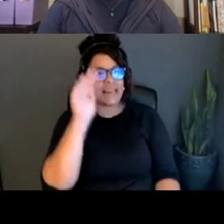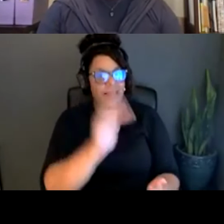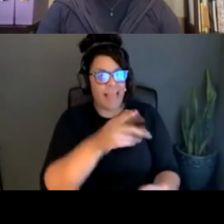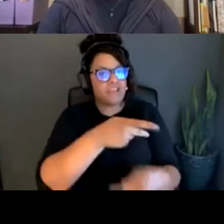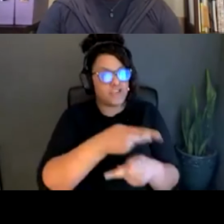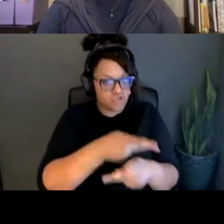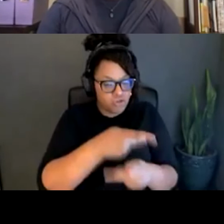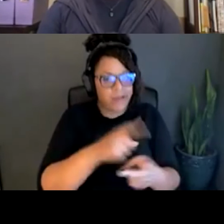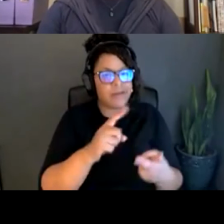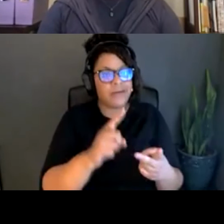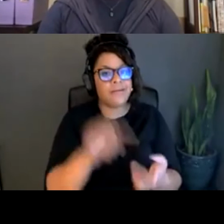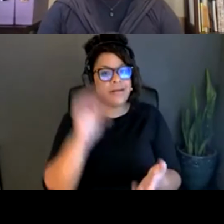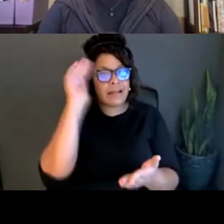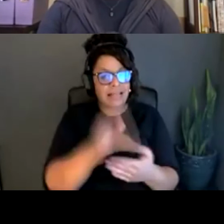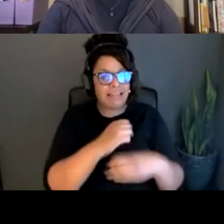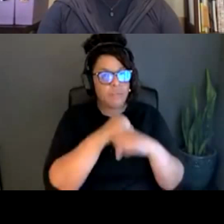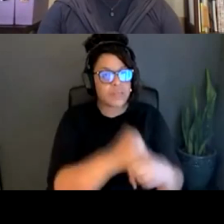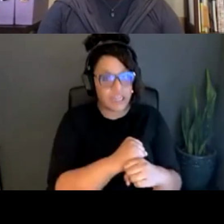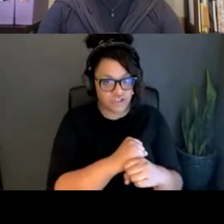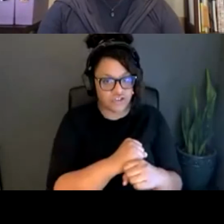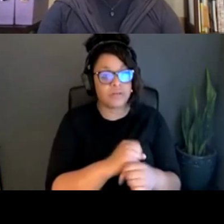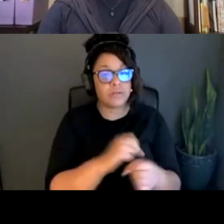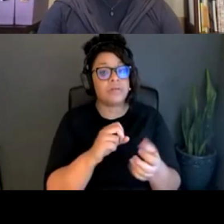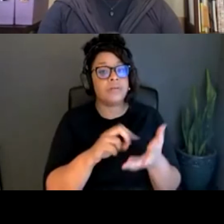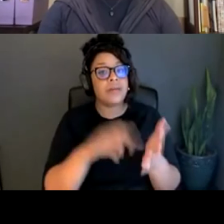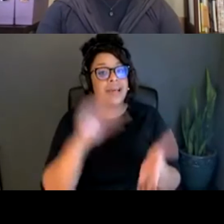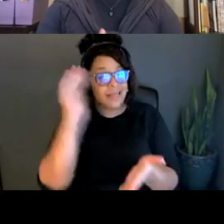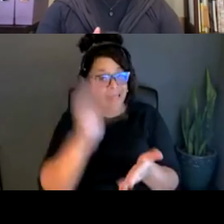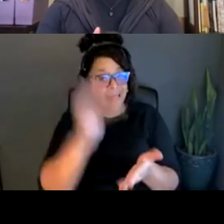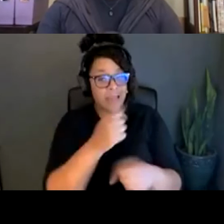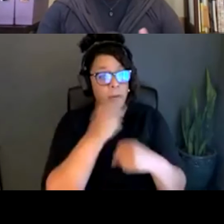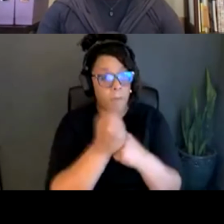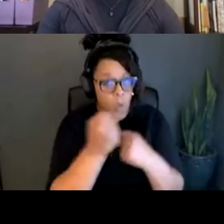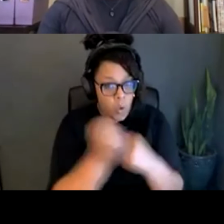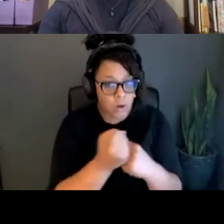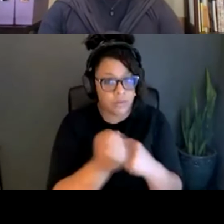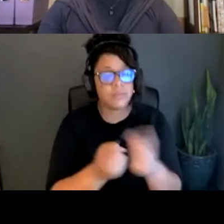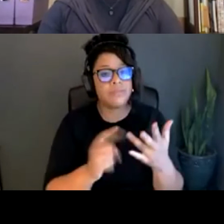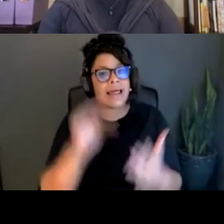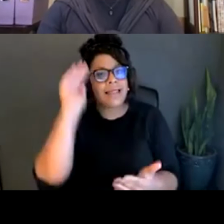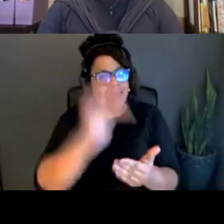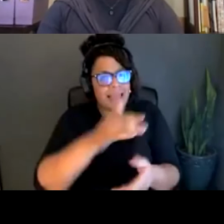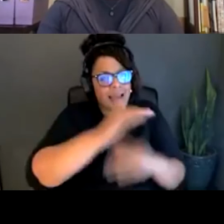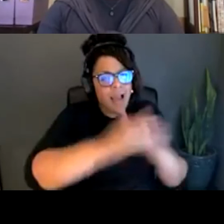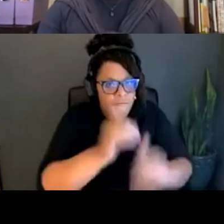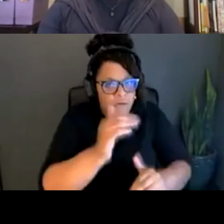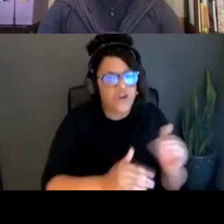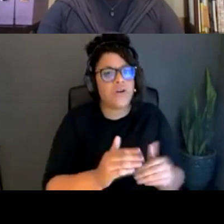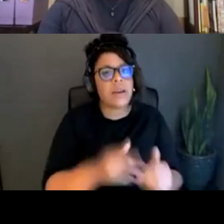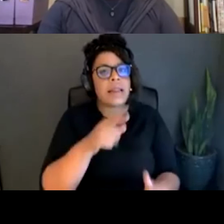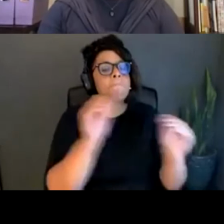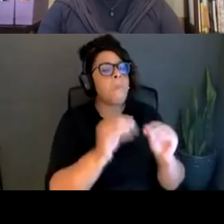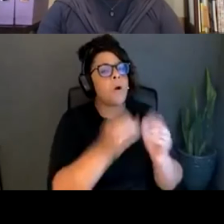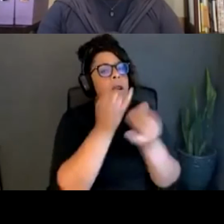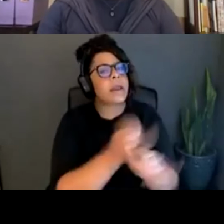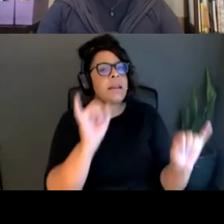nurturing, less protection, needing less support, less comfort, were more